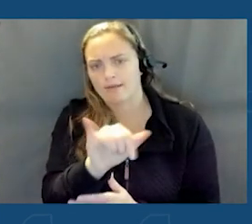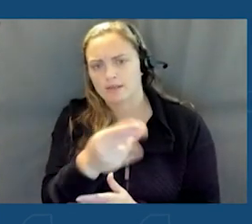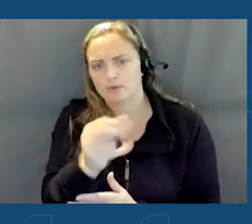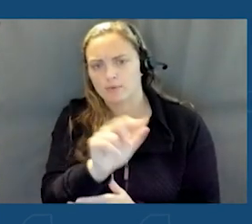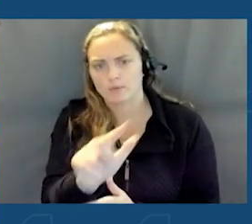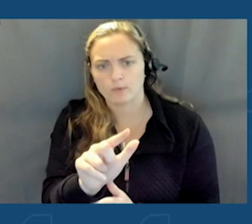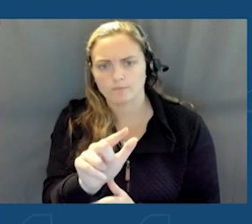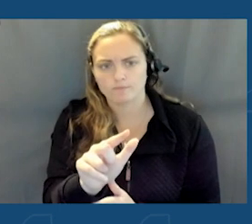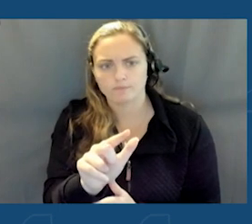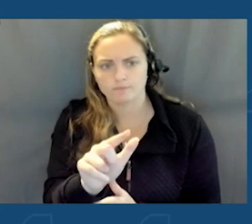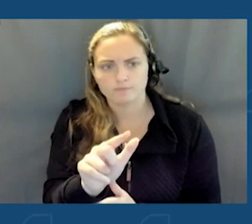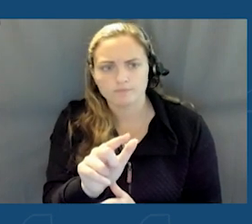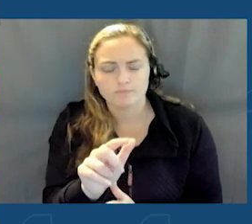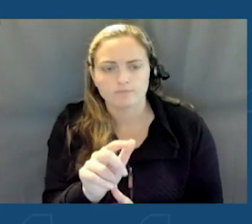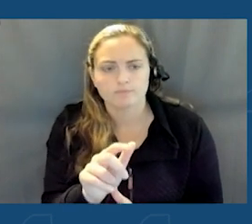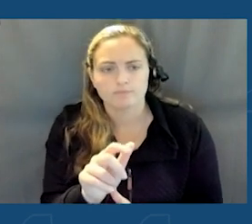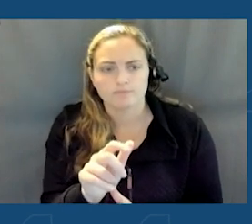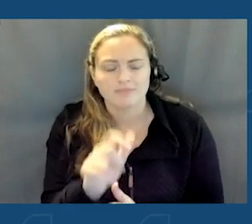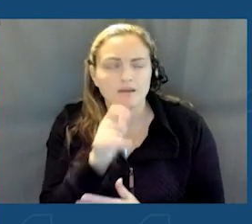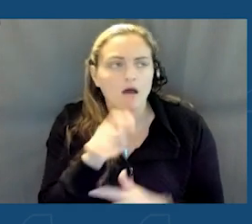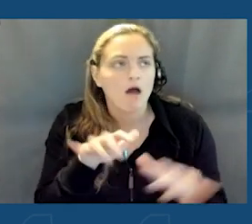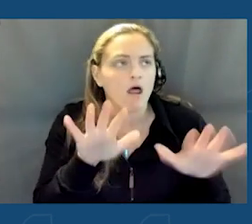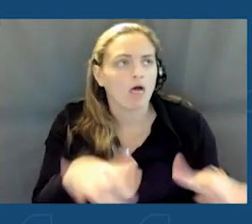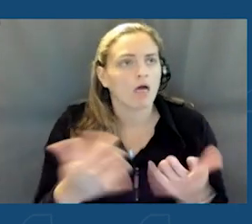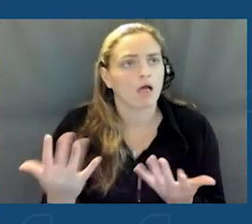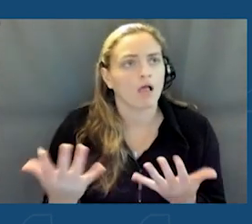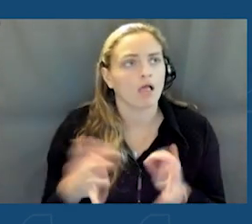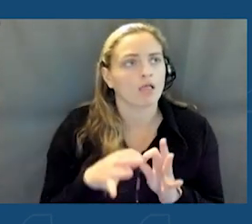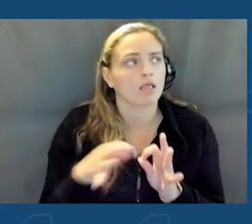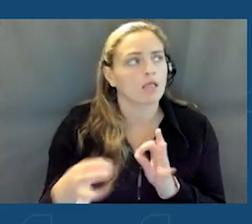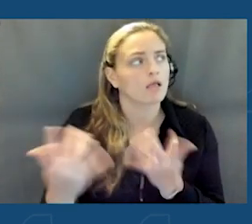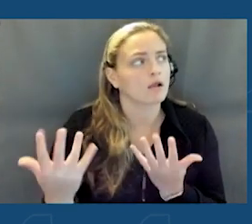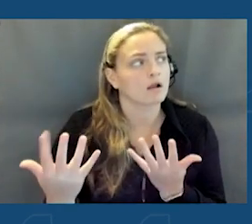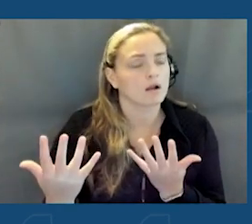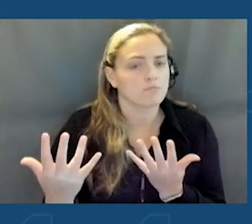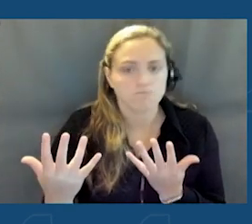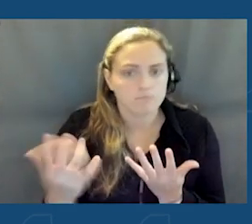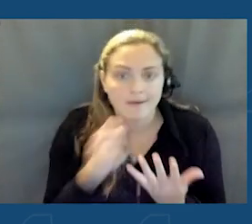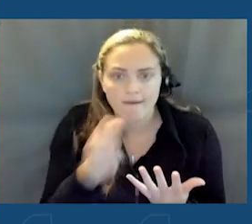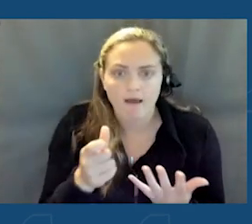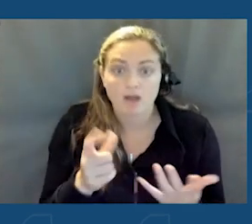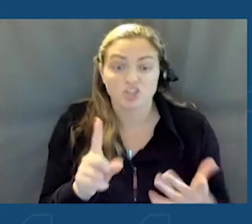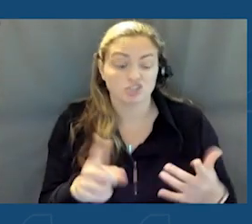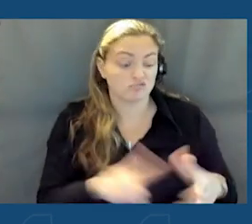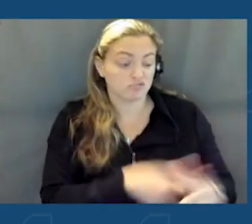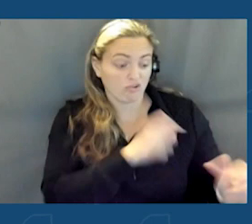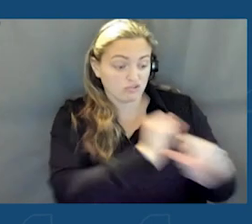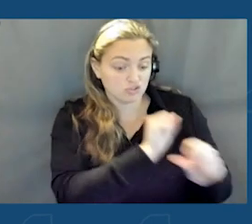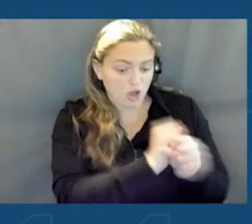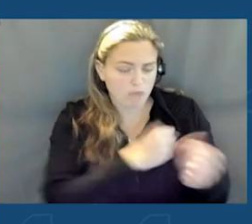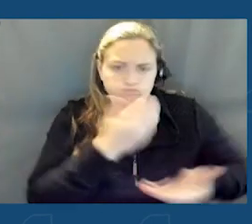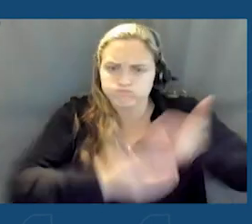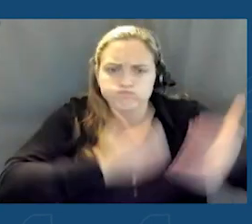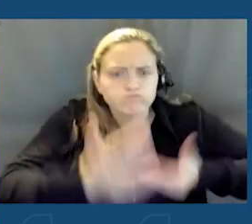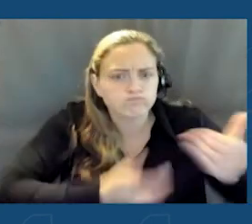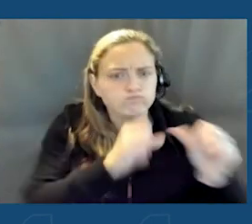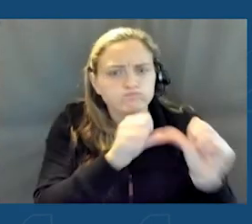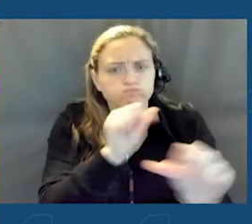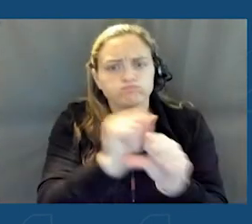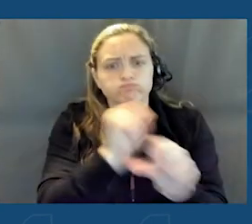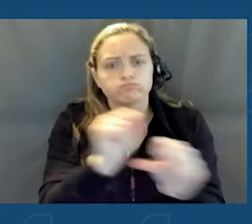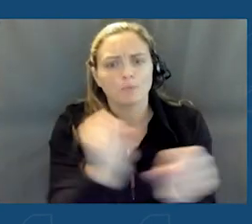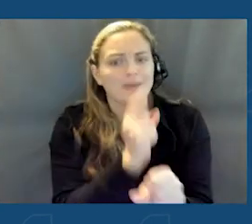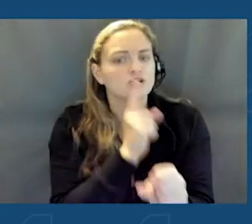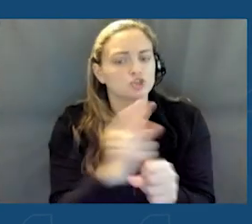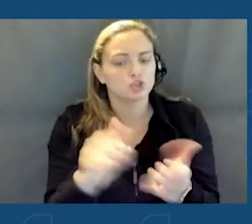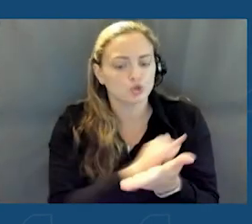not rested 1 minute since taking office to do all that needs to be done to keep New Yorkers